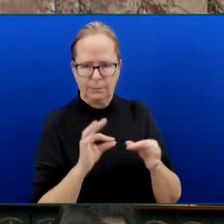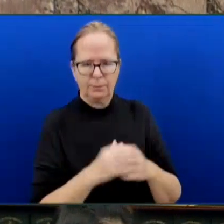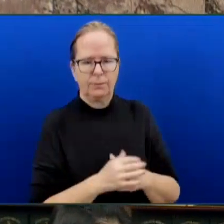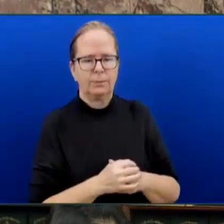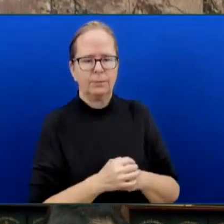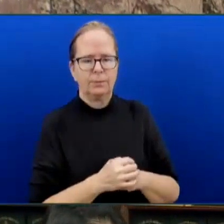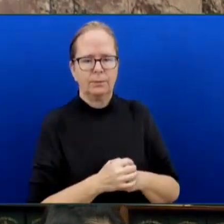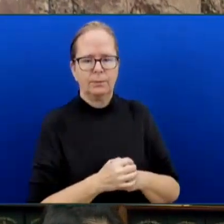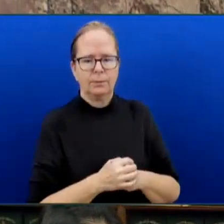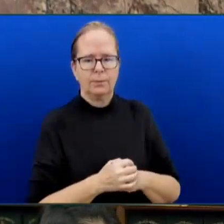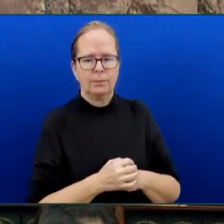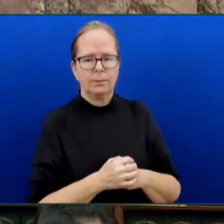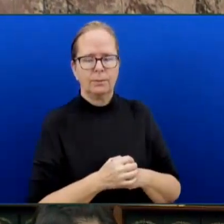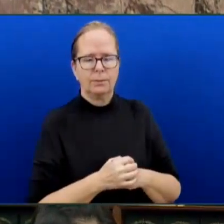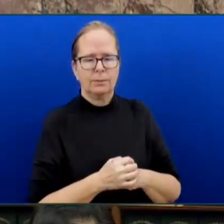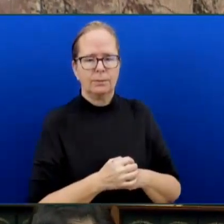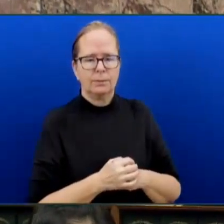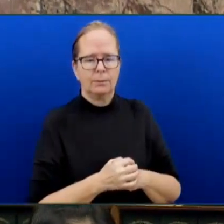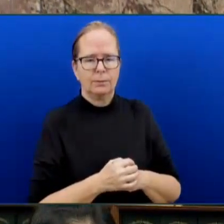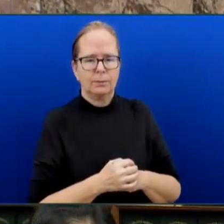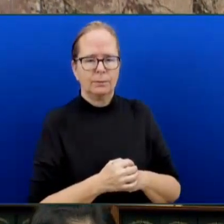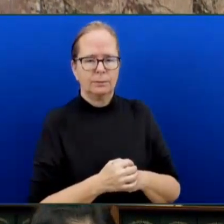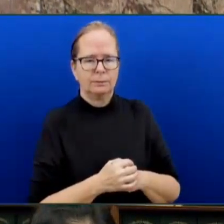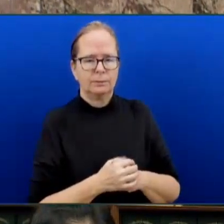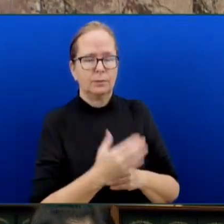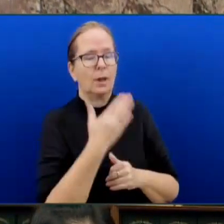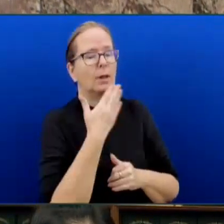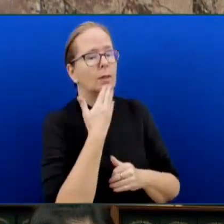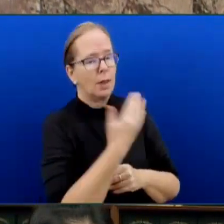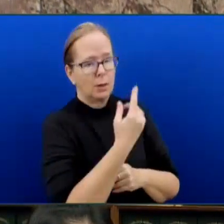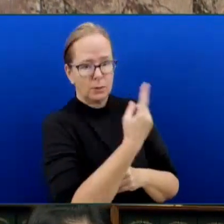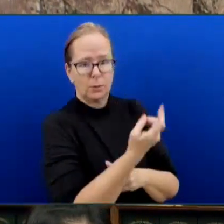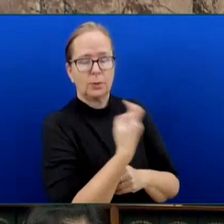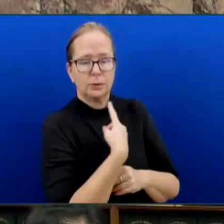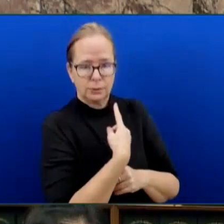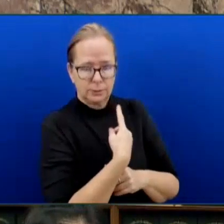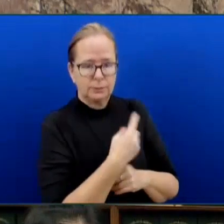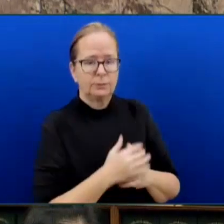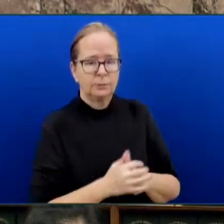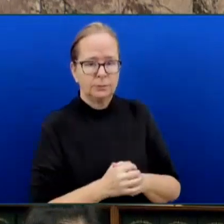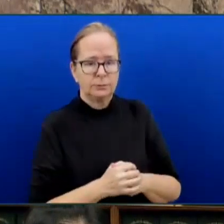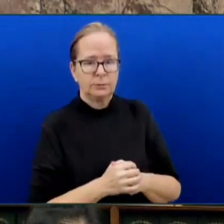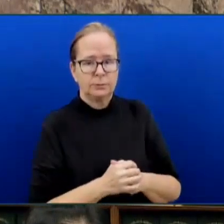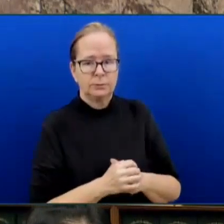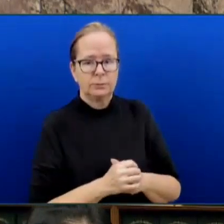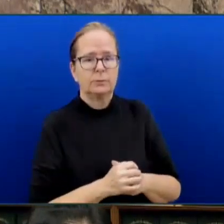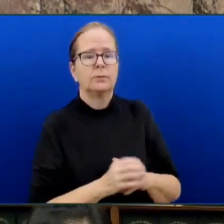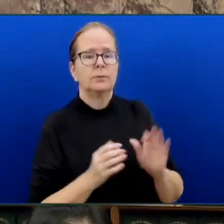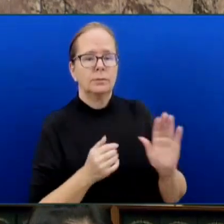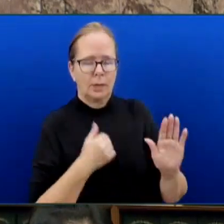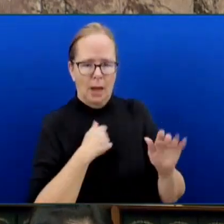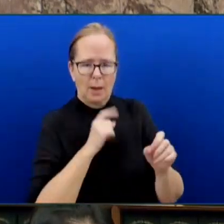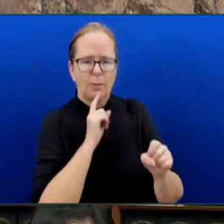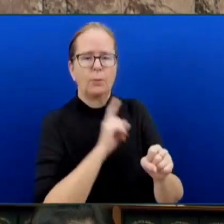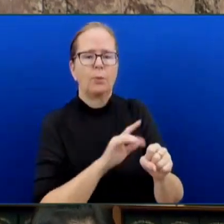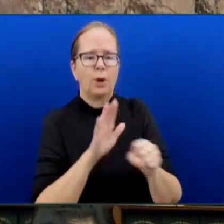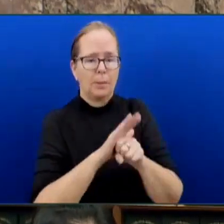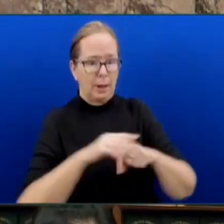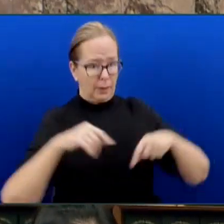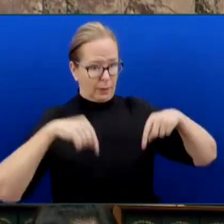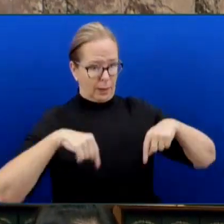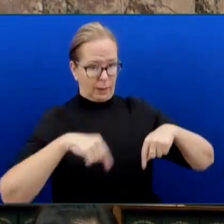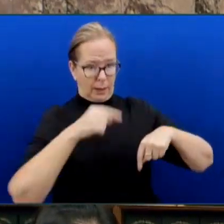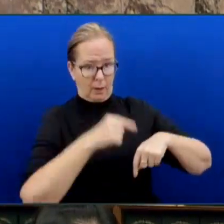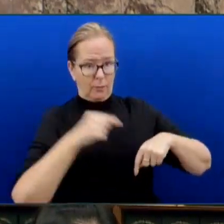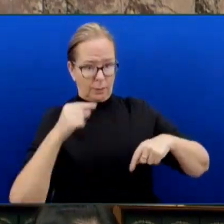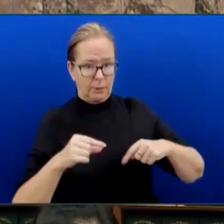Thank you, Honourable Member, and I thank the member for the question. And what I can assure the member is that this government remains committed to working with search and rescue teams to ensure that they have